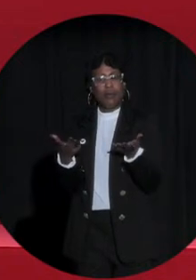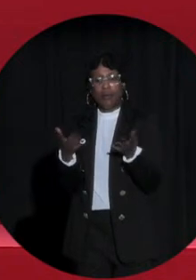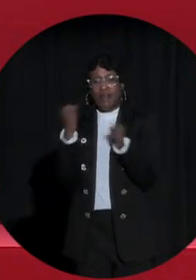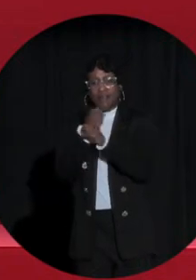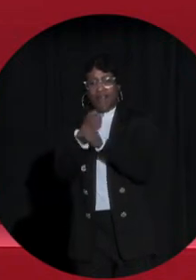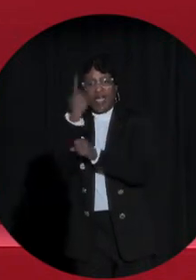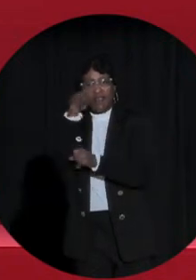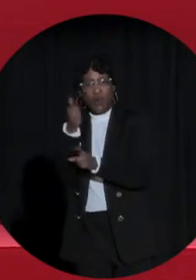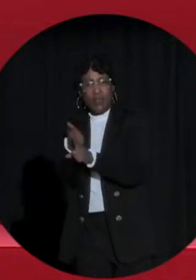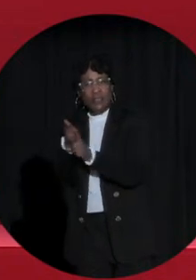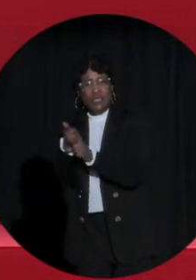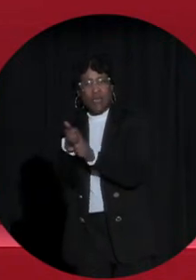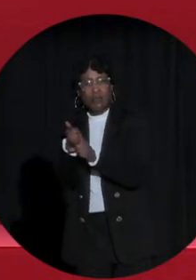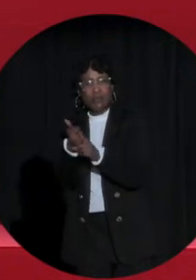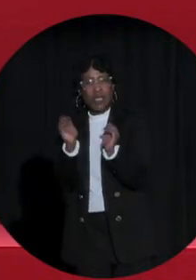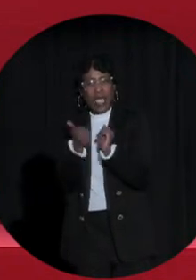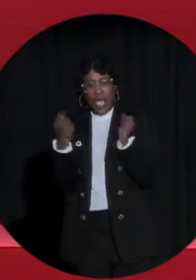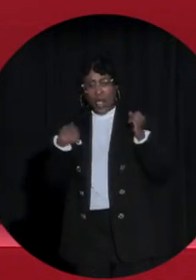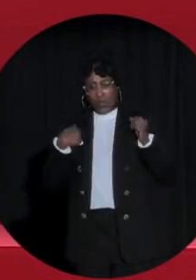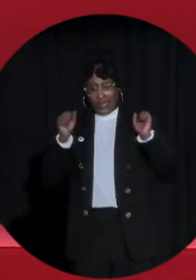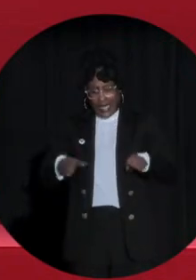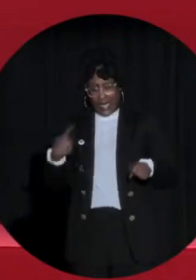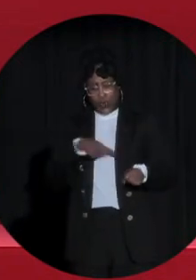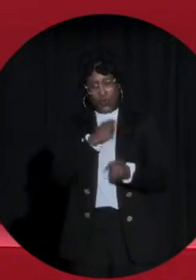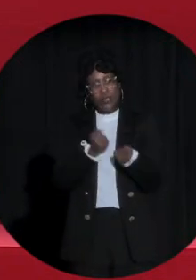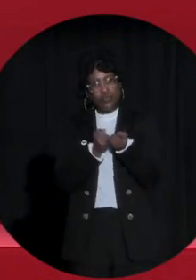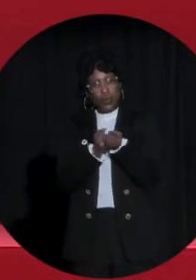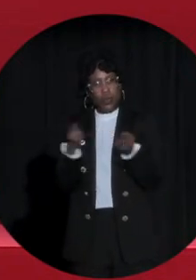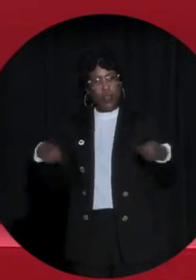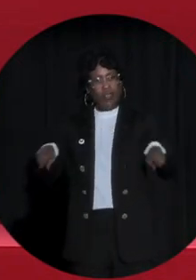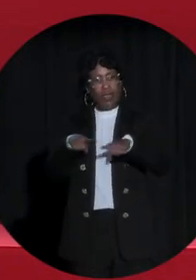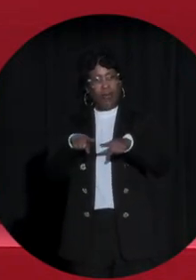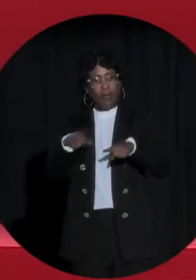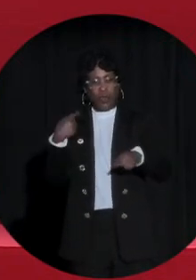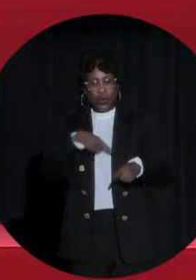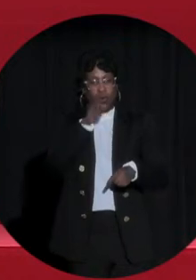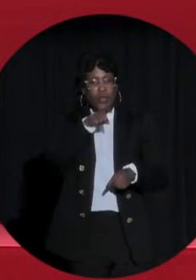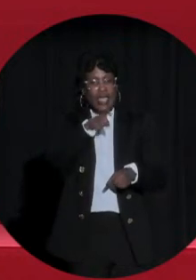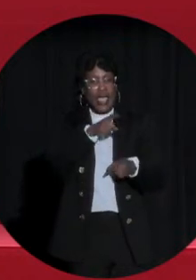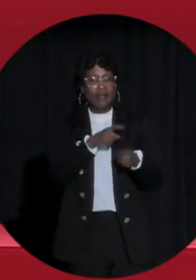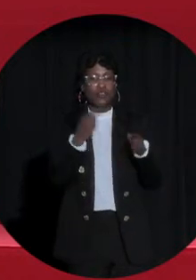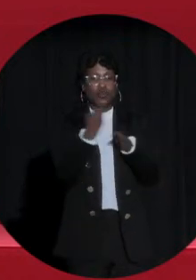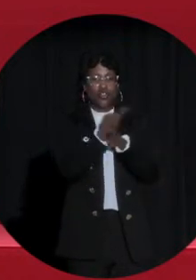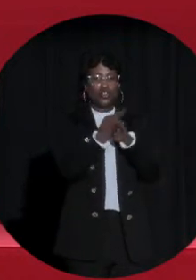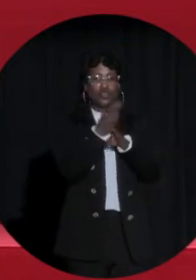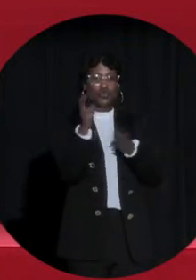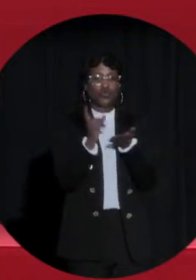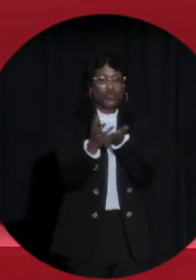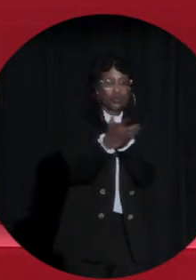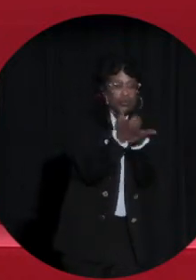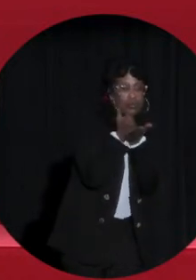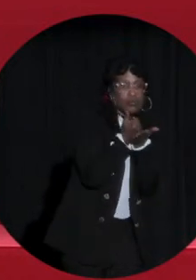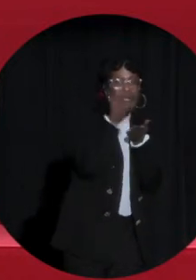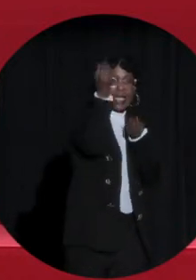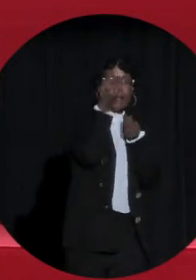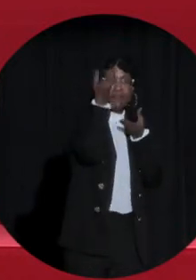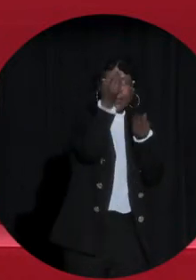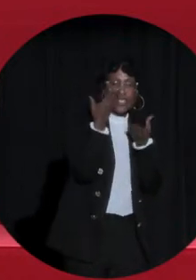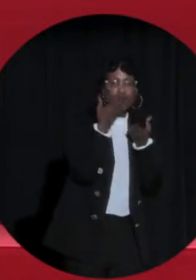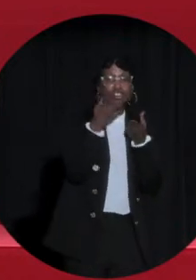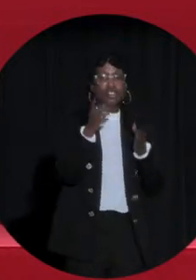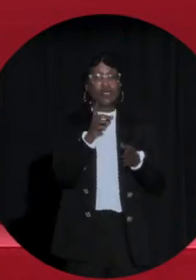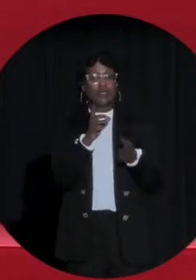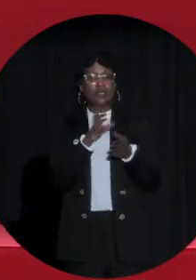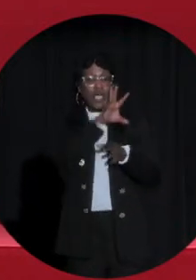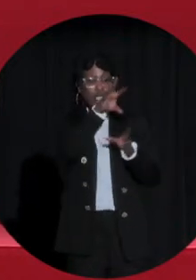at the evidence, be scientific, and use the information we have to develop solutions that include policing,